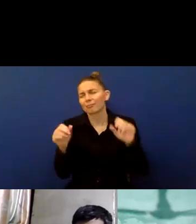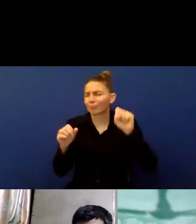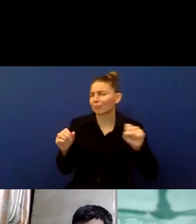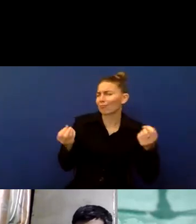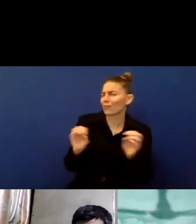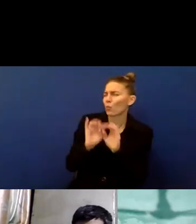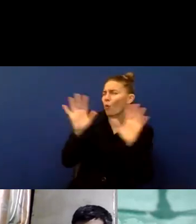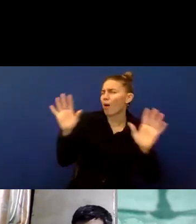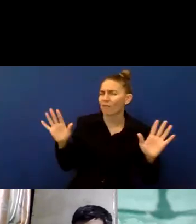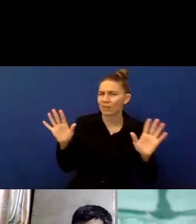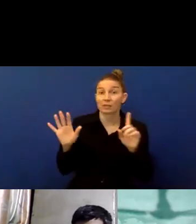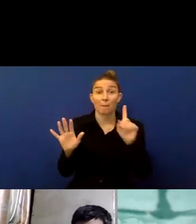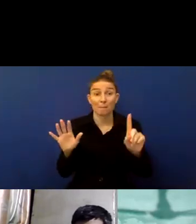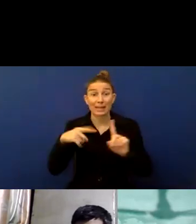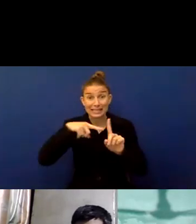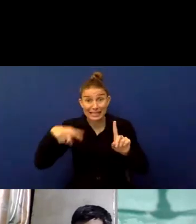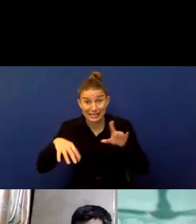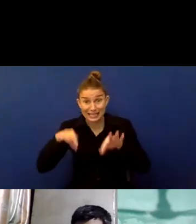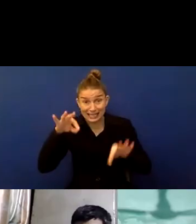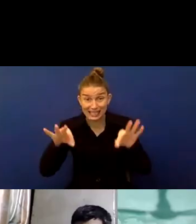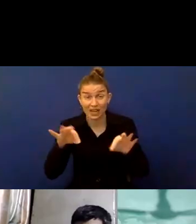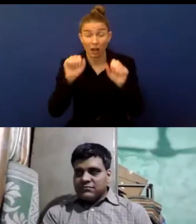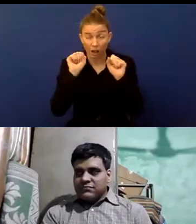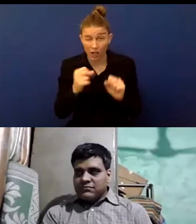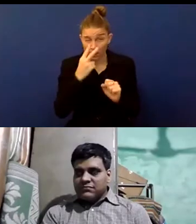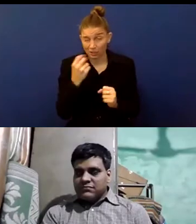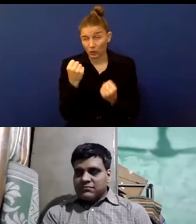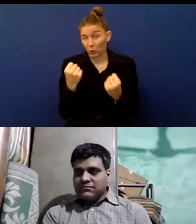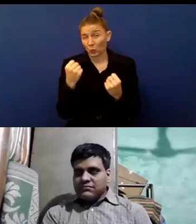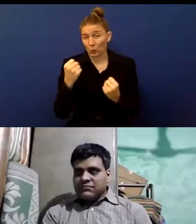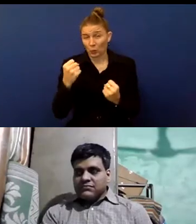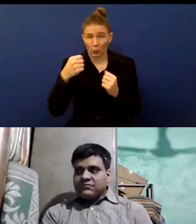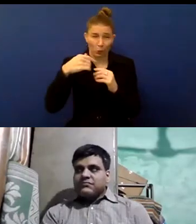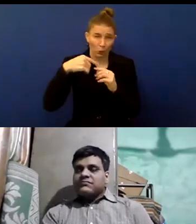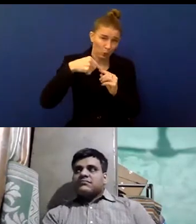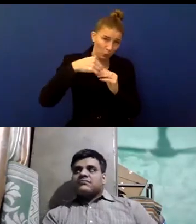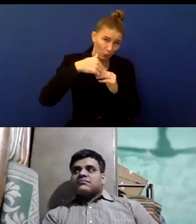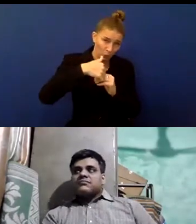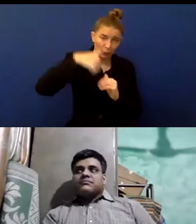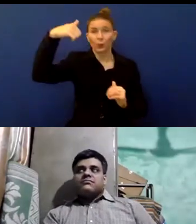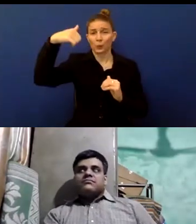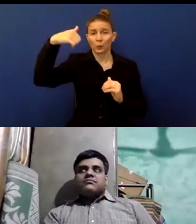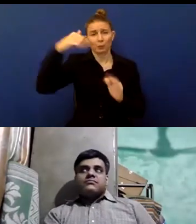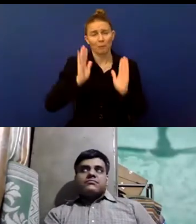but this is like clearly measured by data from all those countries, and it's important to keep it in mind.